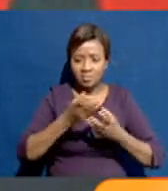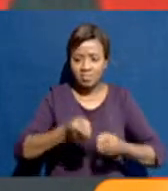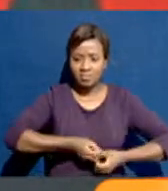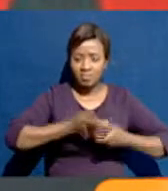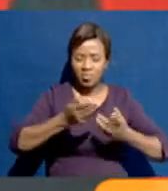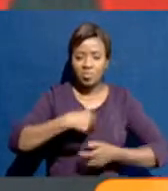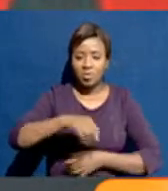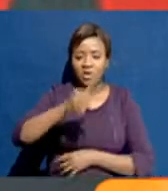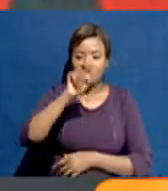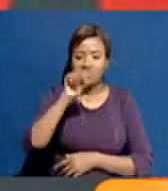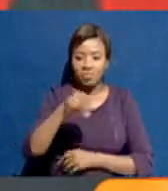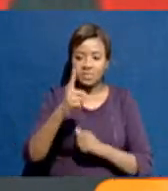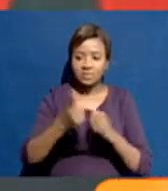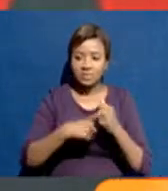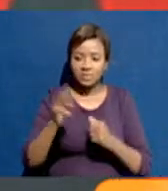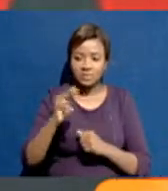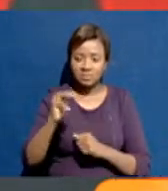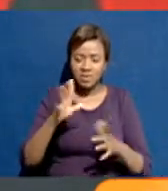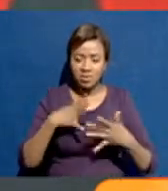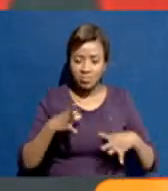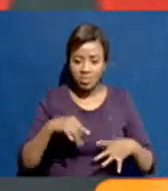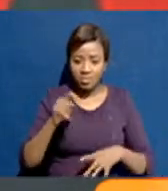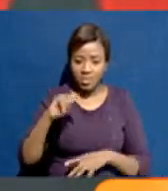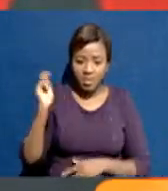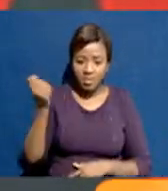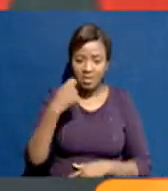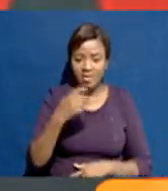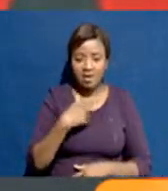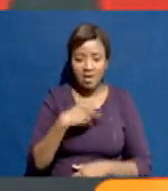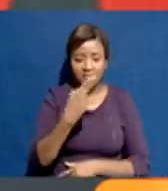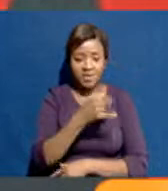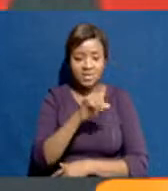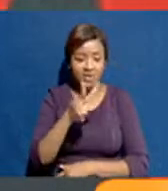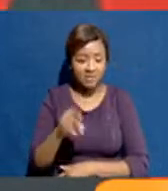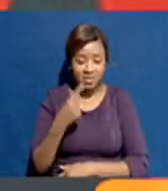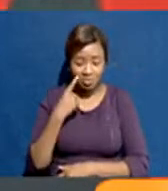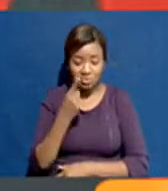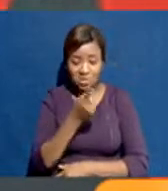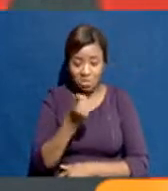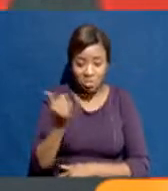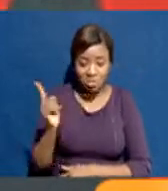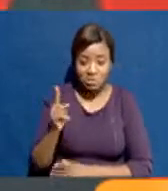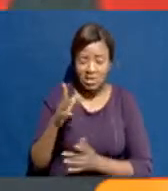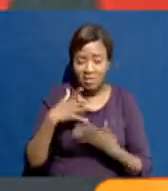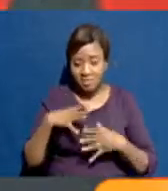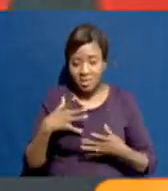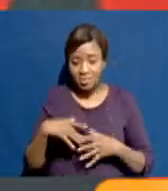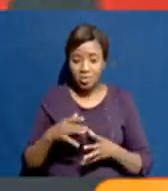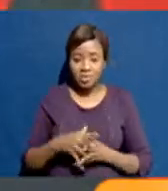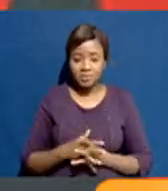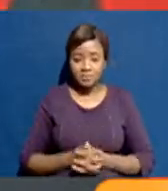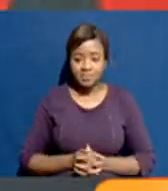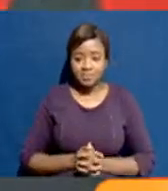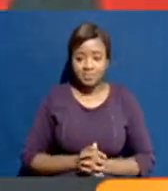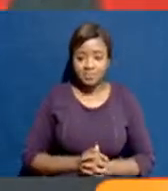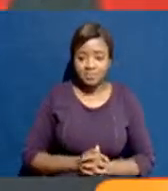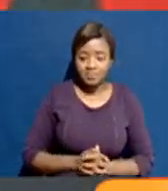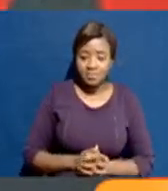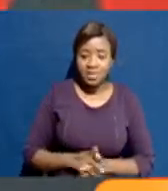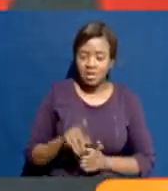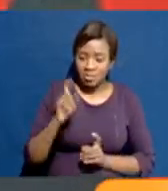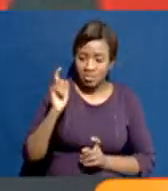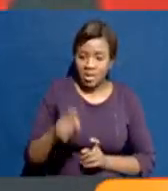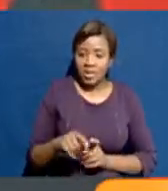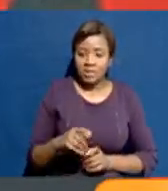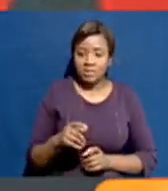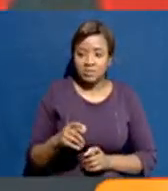1.6 million people living with HIV in Kenya. So those are people out of the 50 million. Those are people, you know, and they have to be accounted for, and they